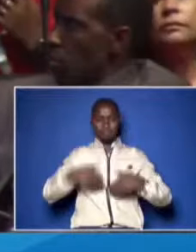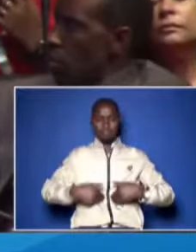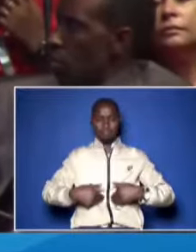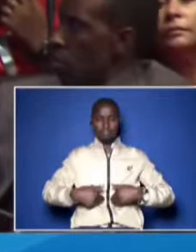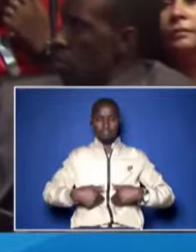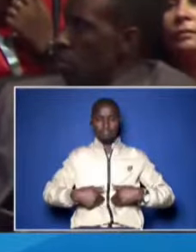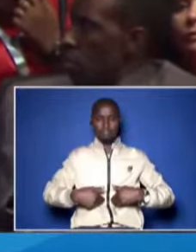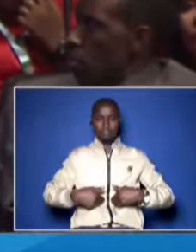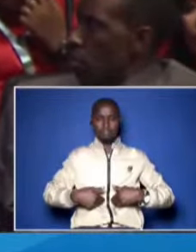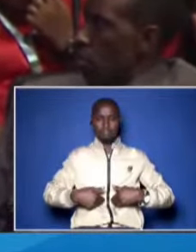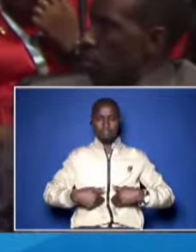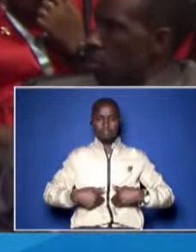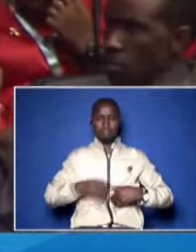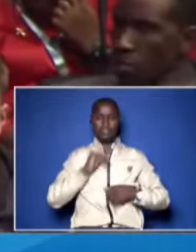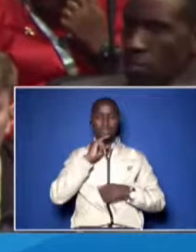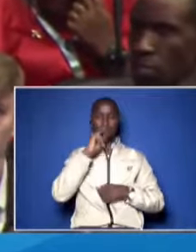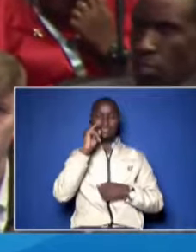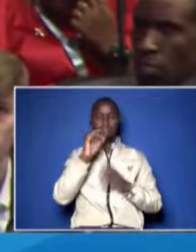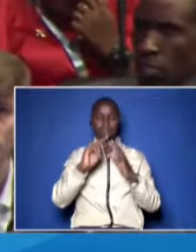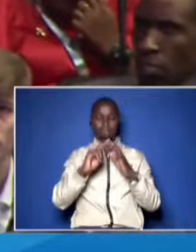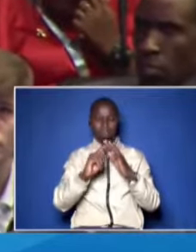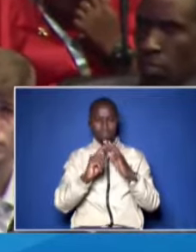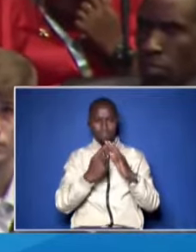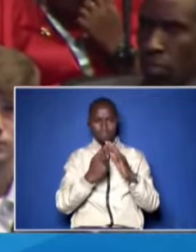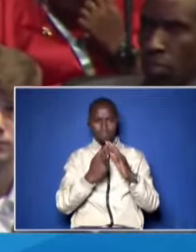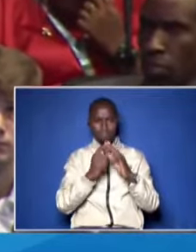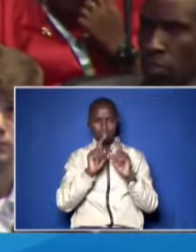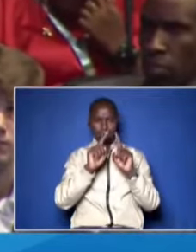youth is beginning to